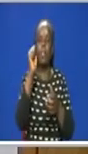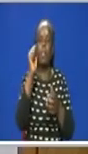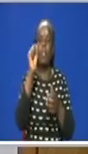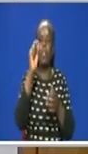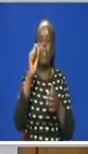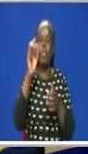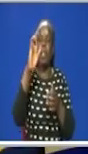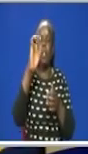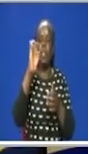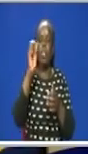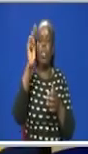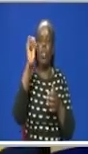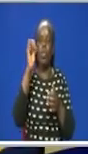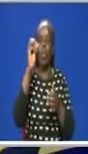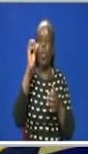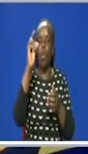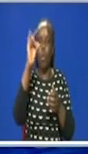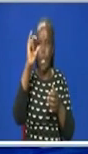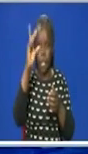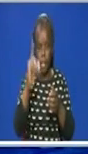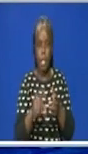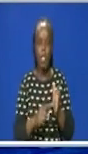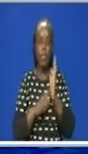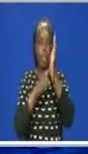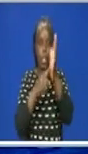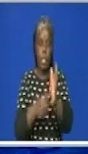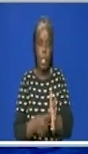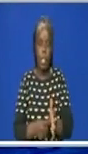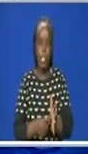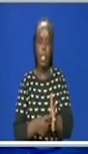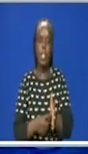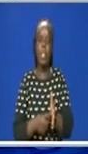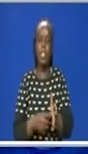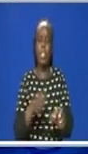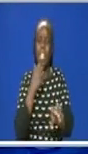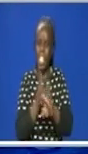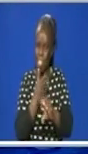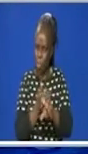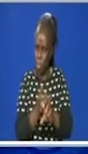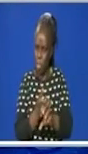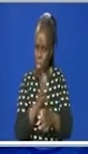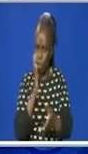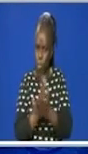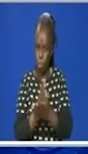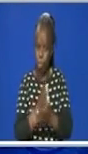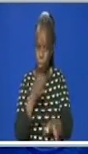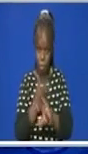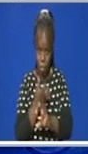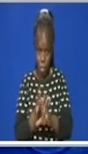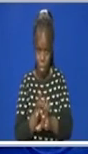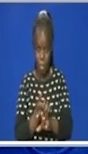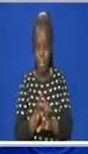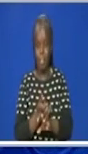which I've just mentioned. According to this model, you can see these are the asteroids. They are rocks. Are they rocks? Yes, they're simply rocks in